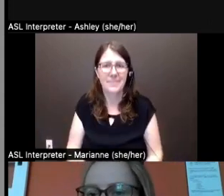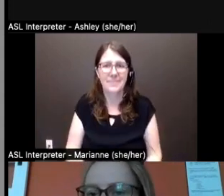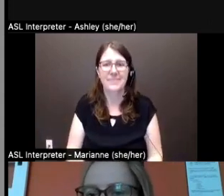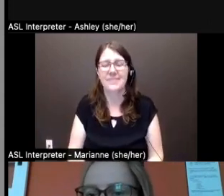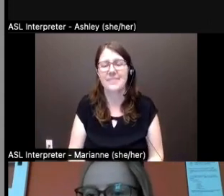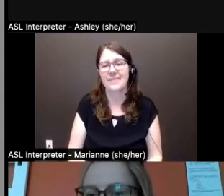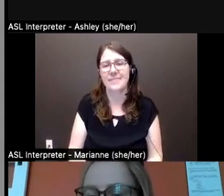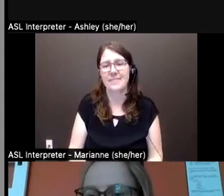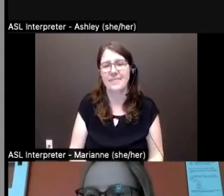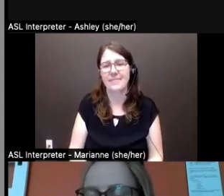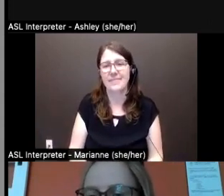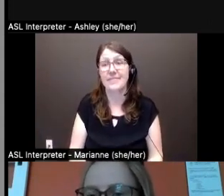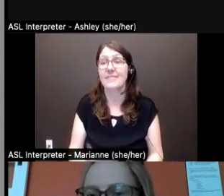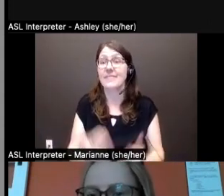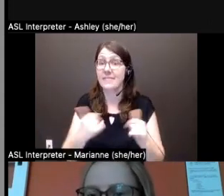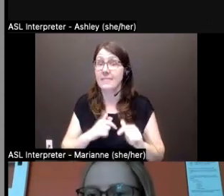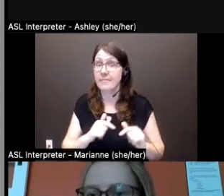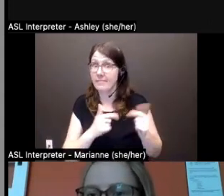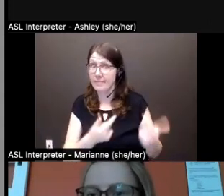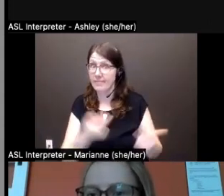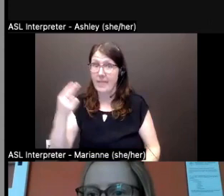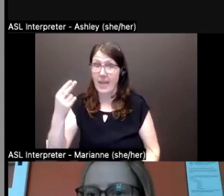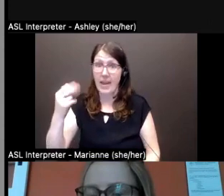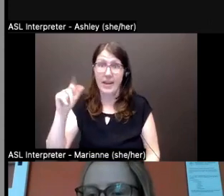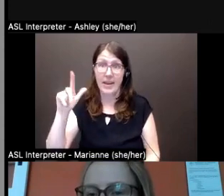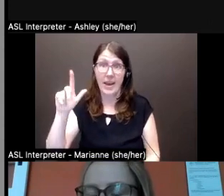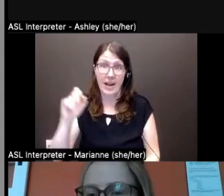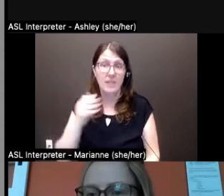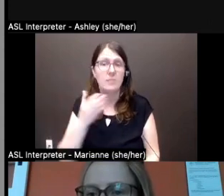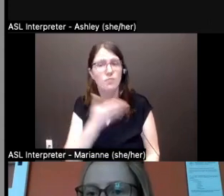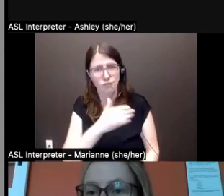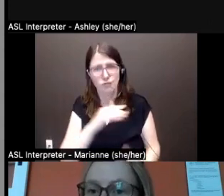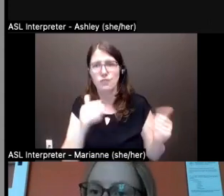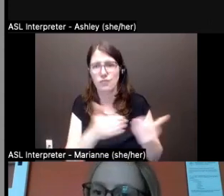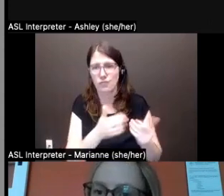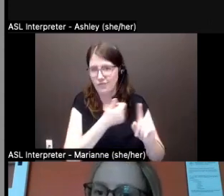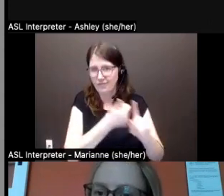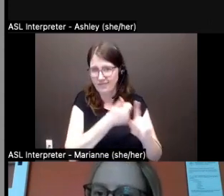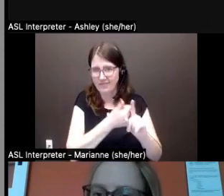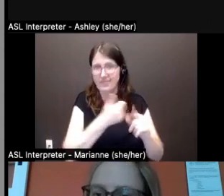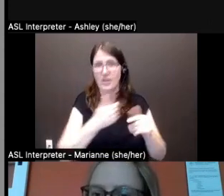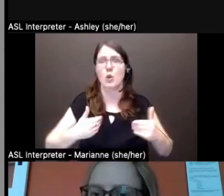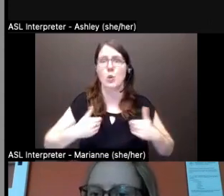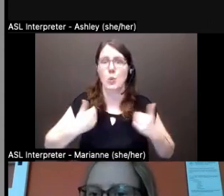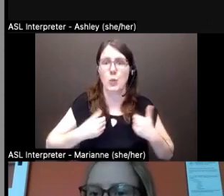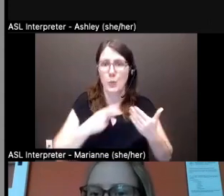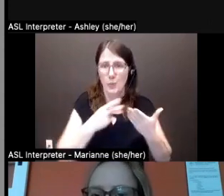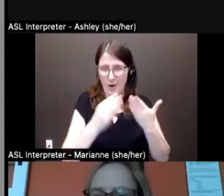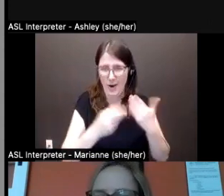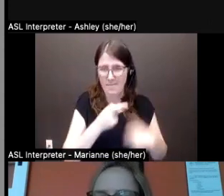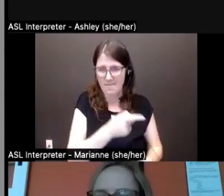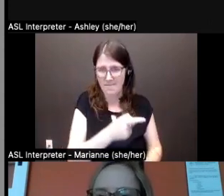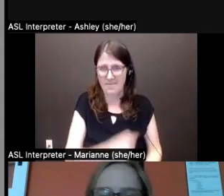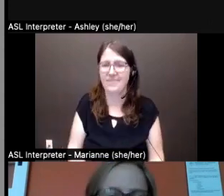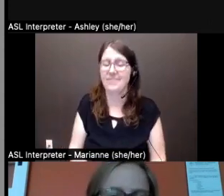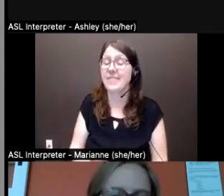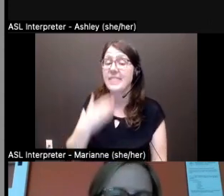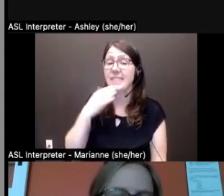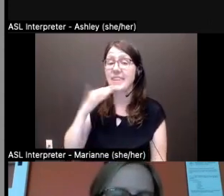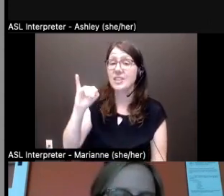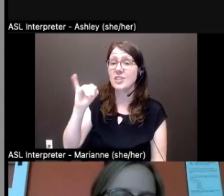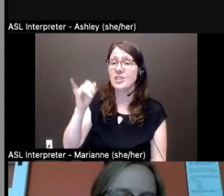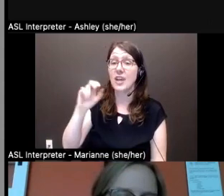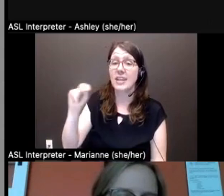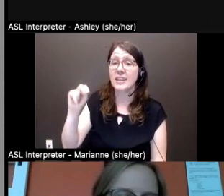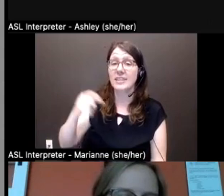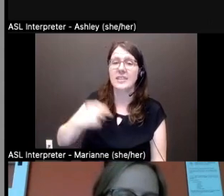I'm going to turn it over to Hale, and they can introduce a little bit about their youth program. Thanks, Jen. My name is Hale